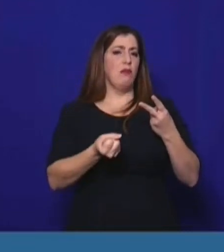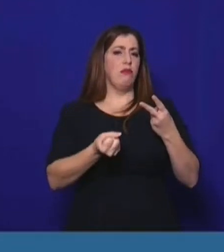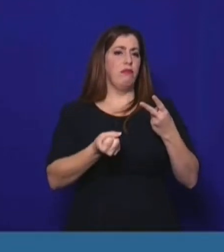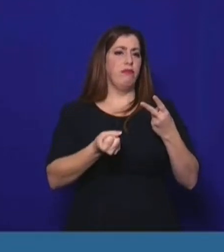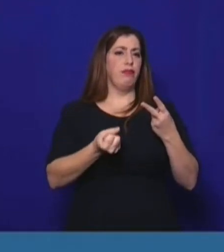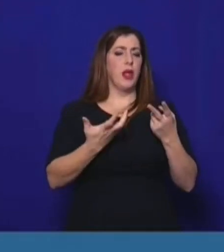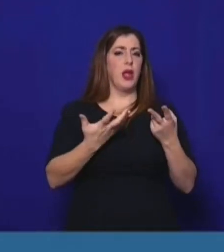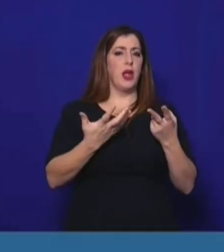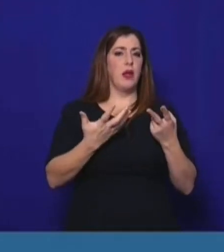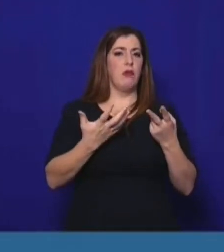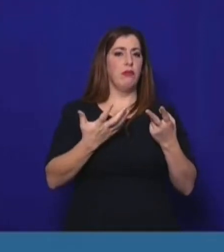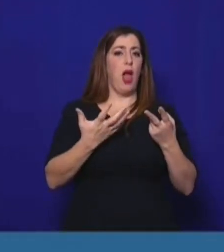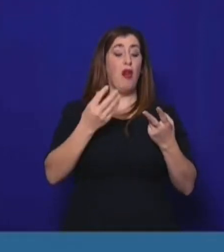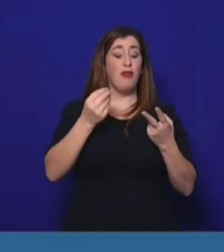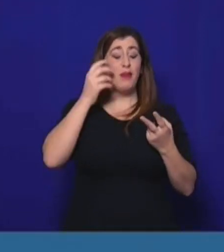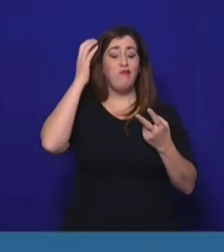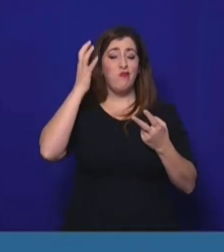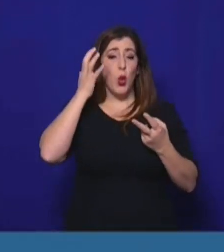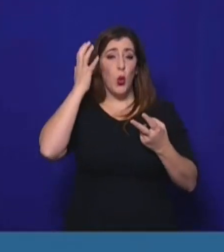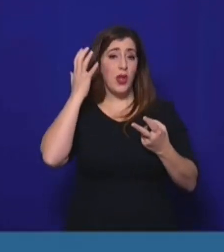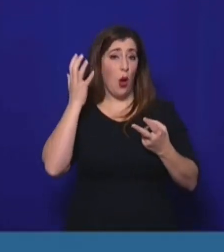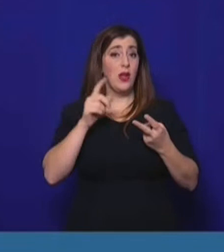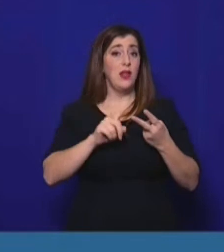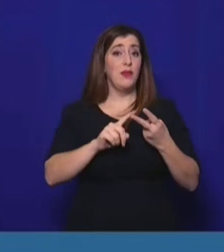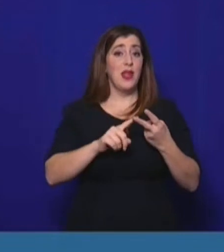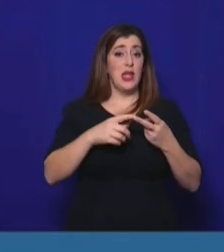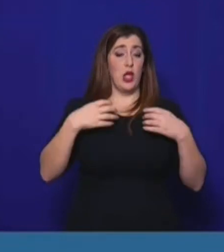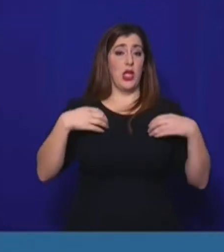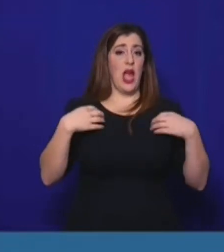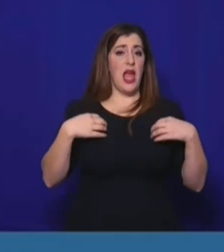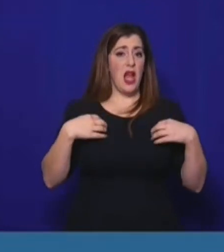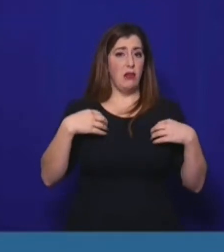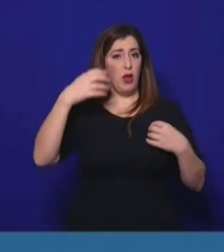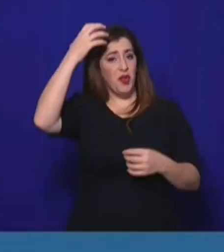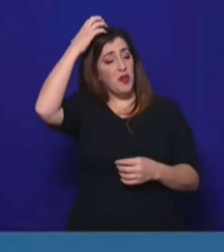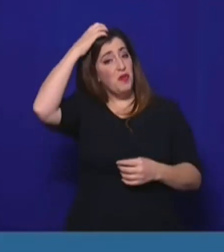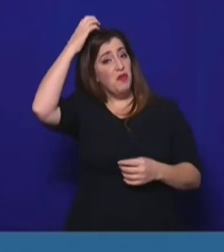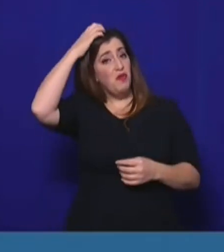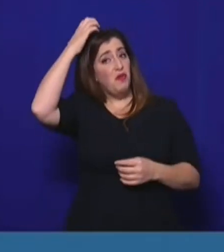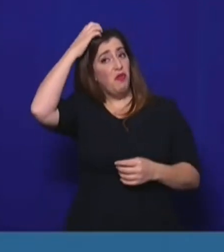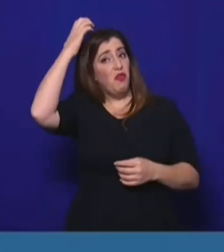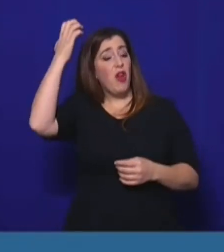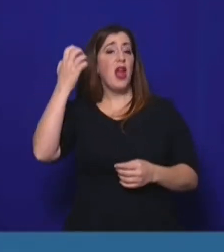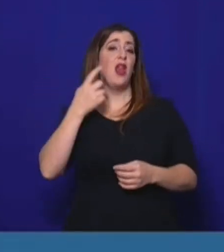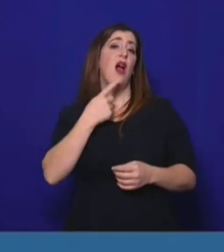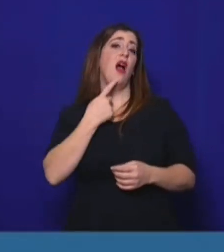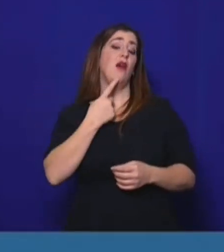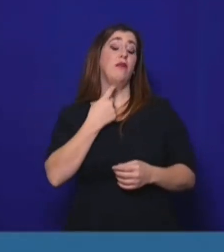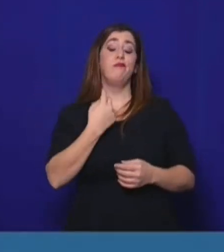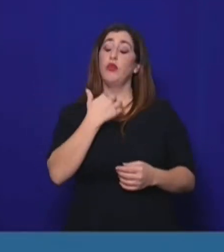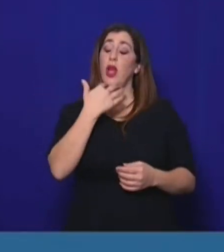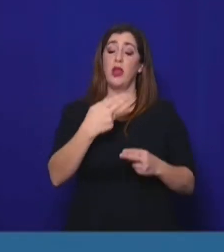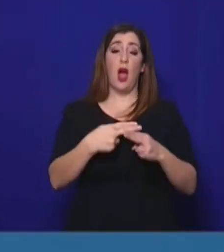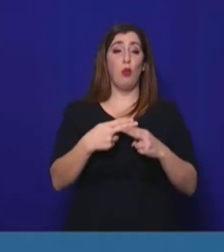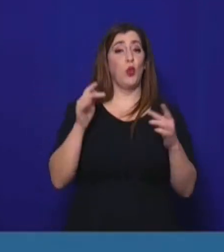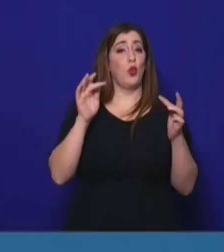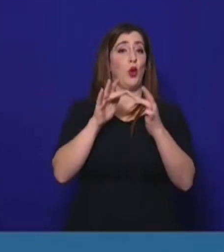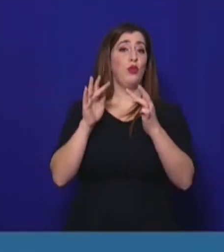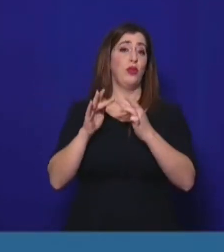kif suppost u l-ġenituri u l-għalliema jinsabu nkwetati dan fil-waqt li hemm xi għalliema f'ċertu skejjel illi